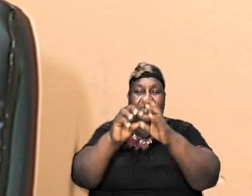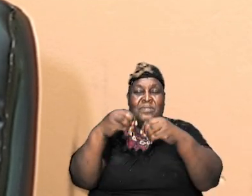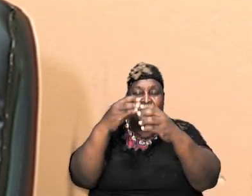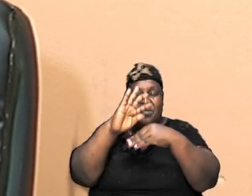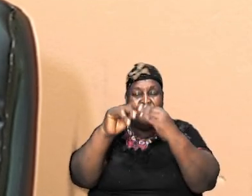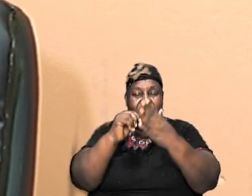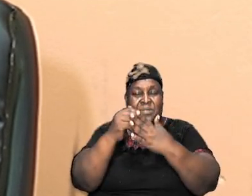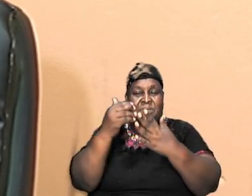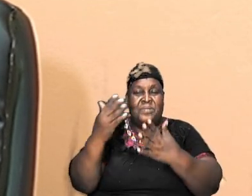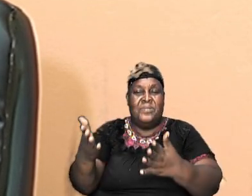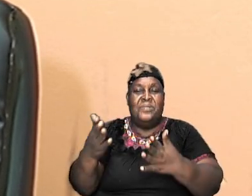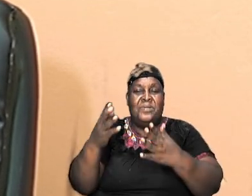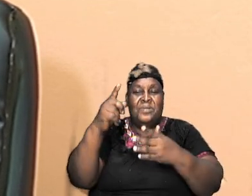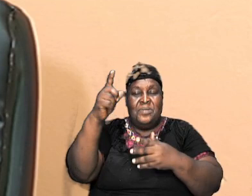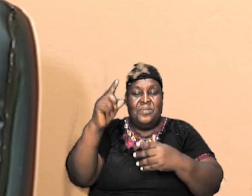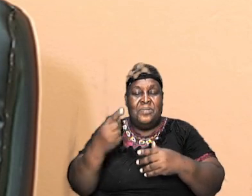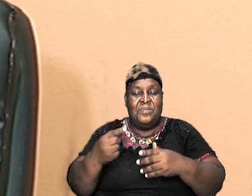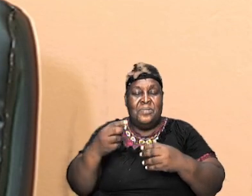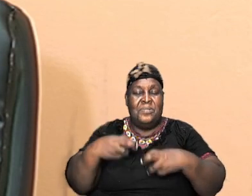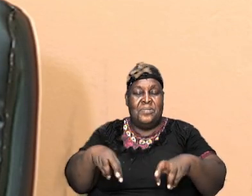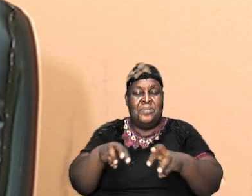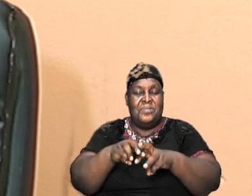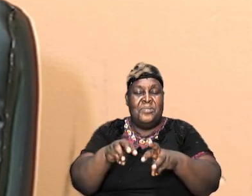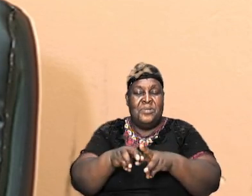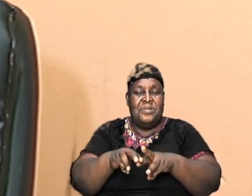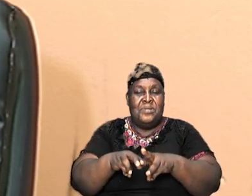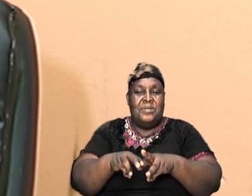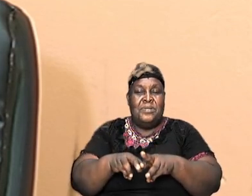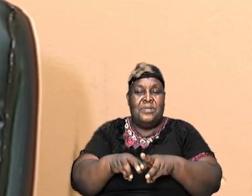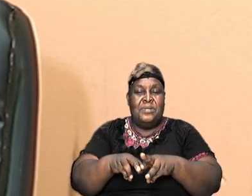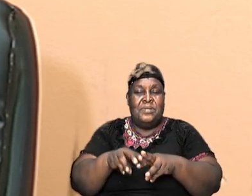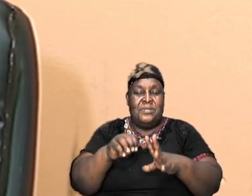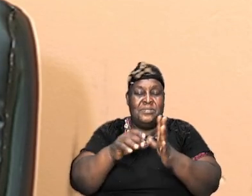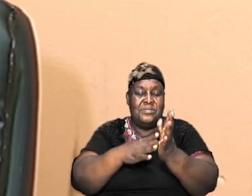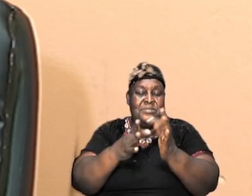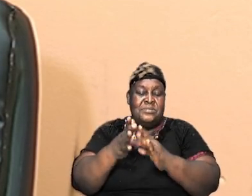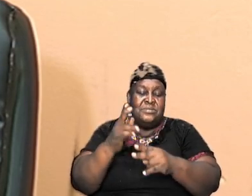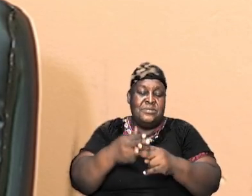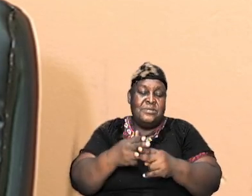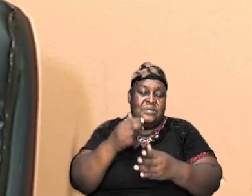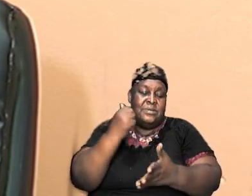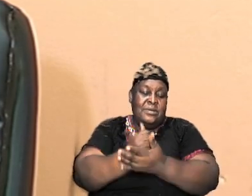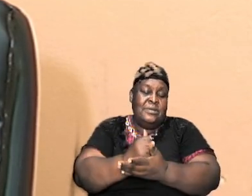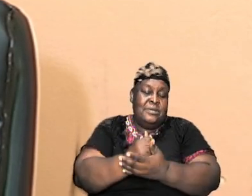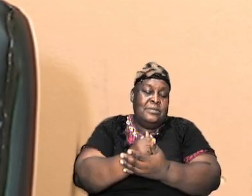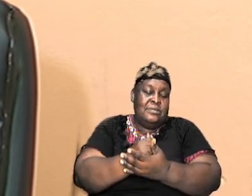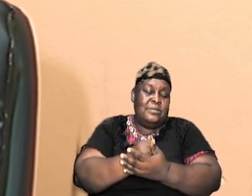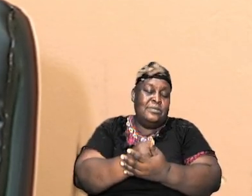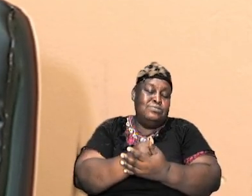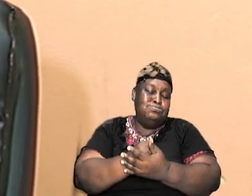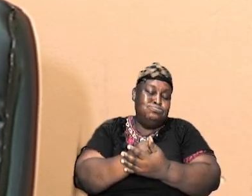glory. You alone is worthy of all the praise. In Jesus' name, amen.